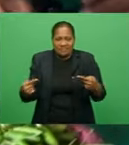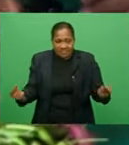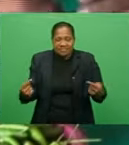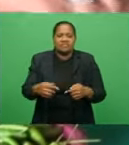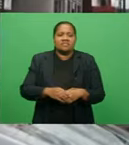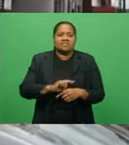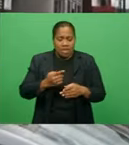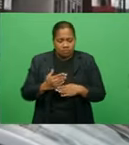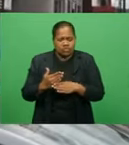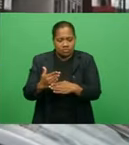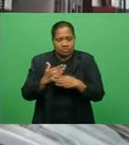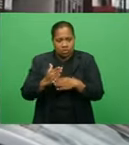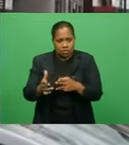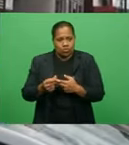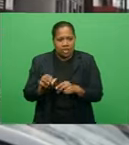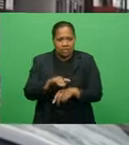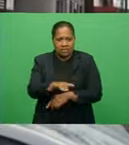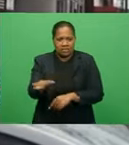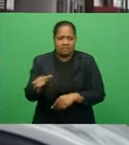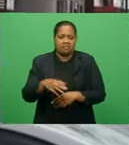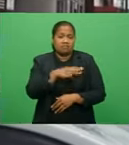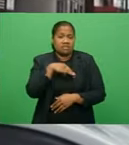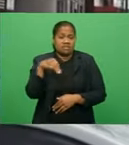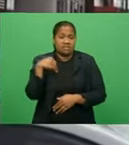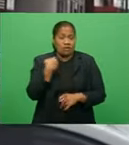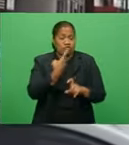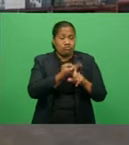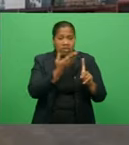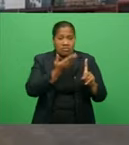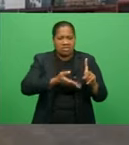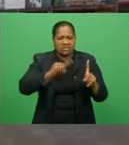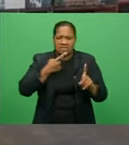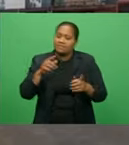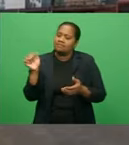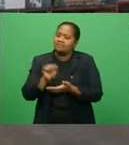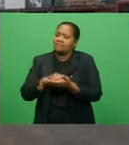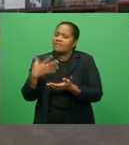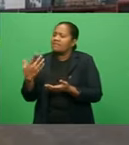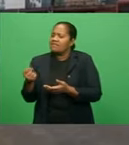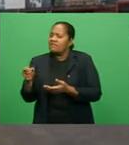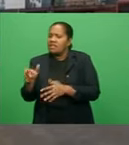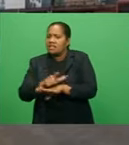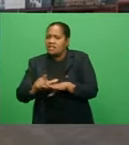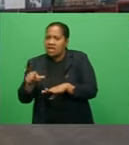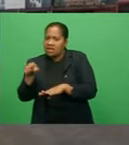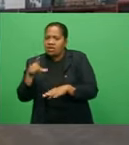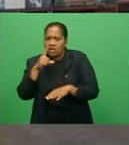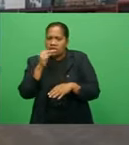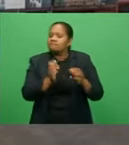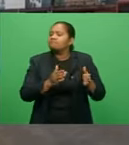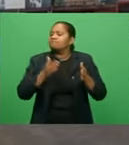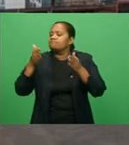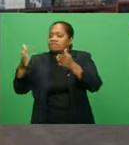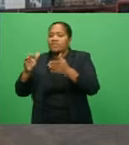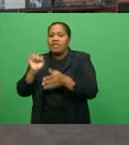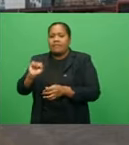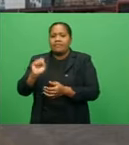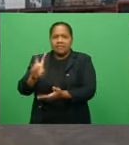working with them. Minister Kumar says they have acquired a piece of land in Nayada Lambasa to relocate the bus stand and the